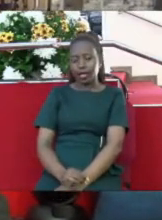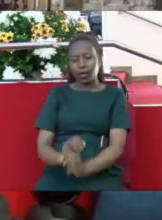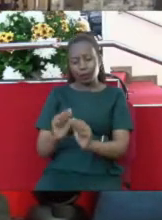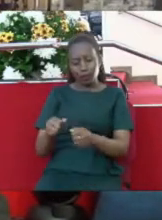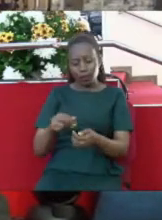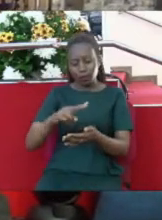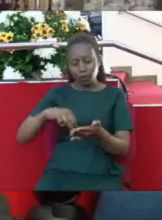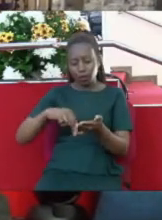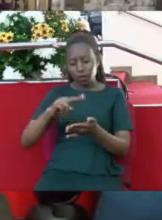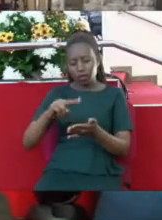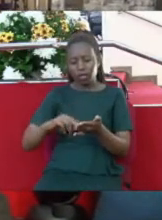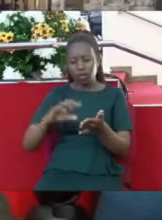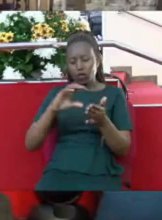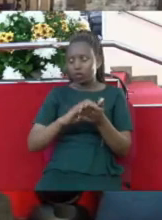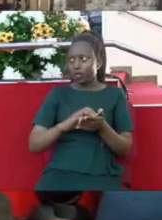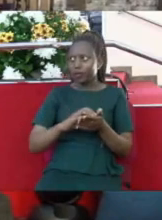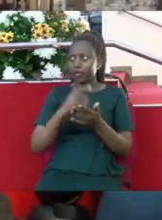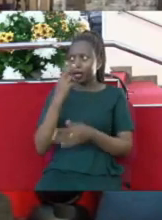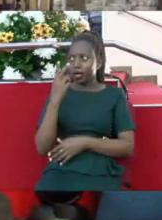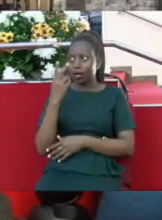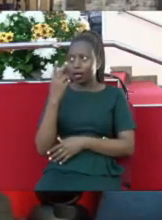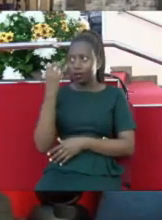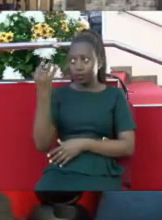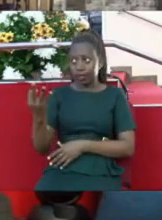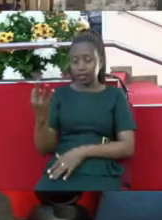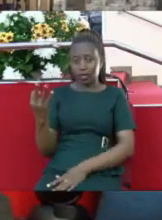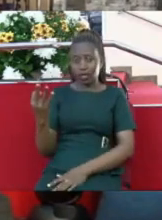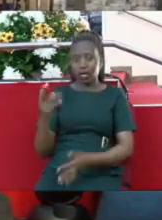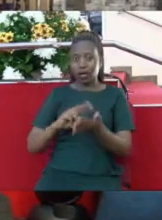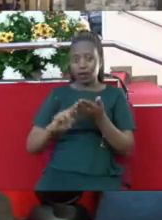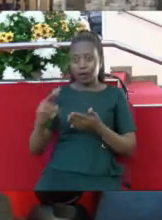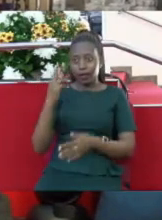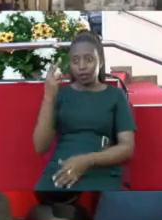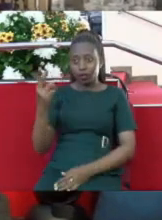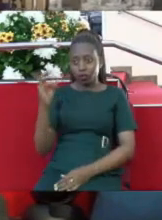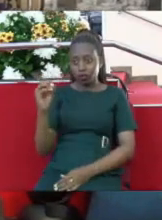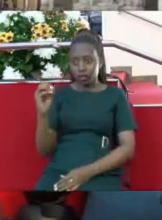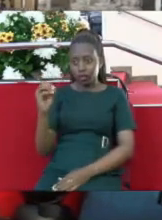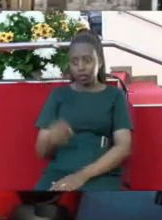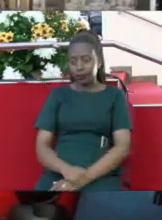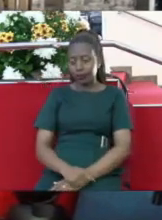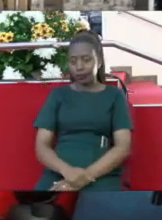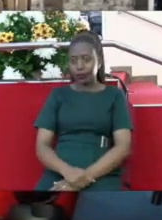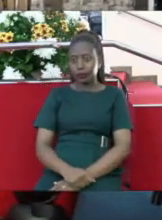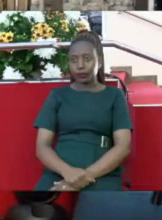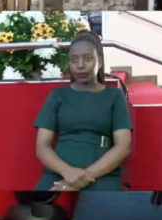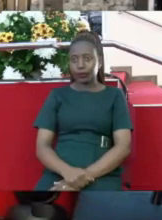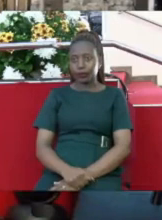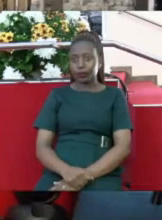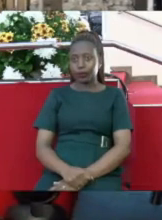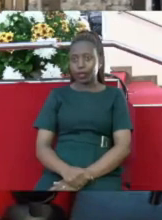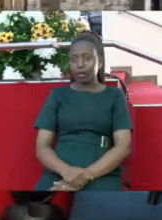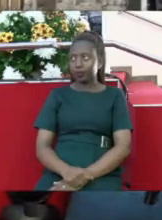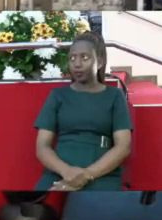chapter number 3 up to verse number 20. Unaweza soma ufike sura ya 3 mstari wa 20. And I want to get into my first